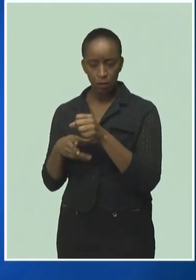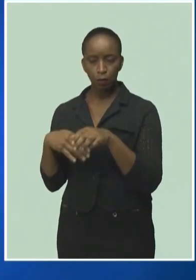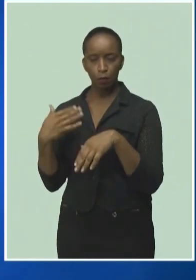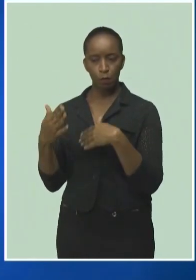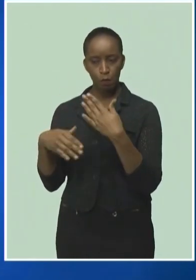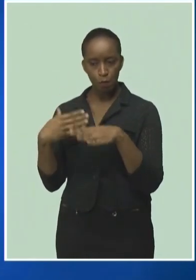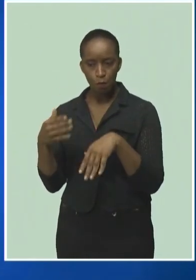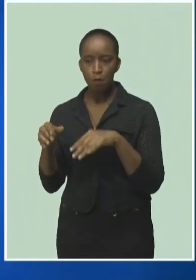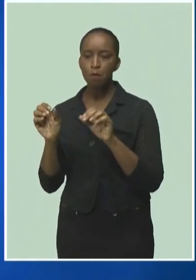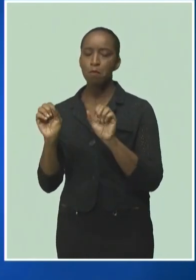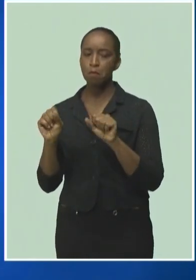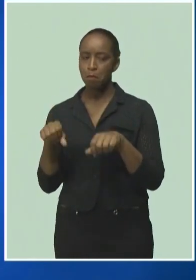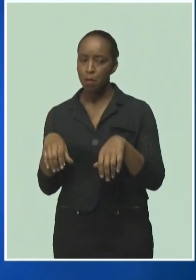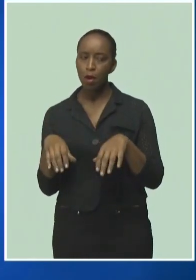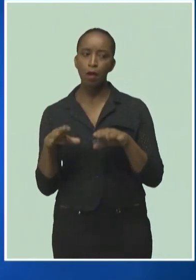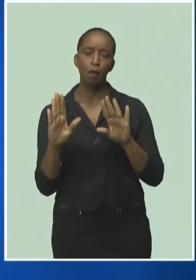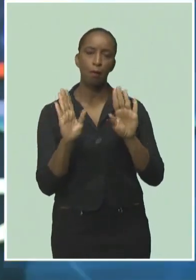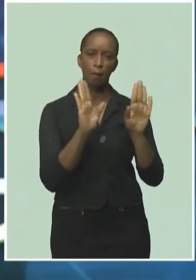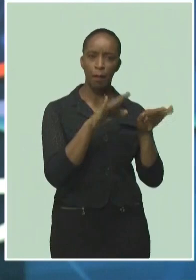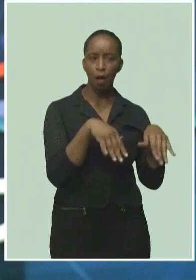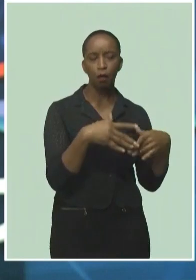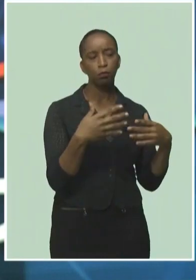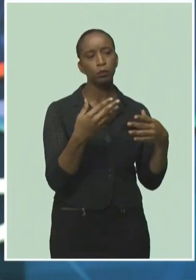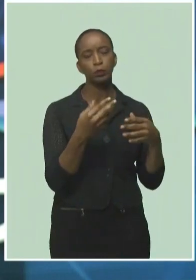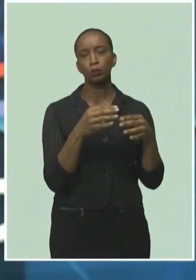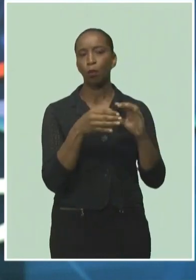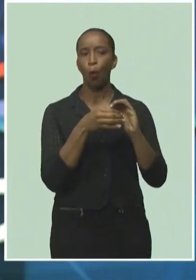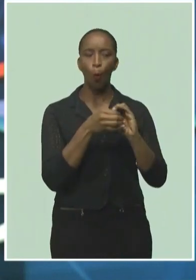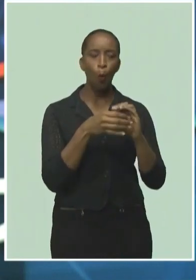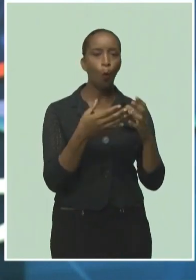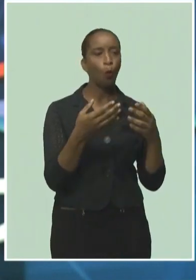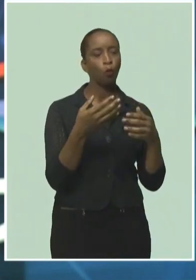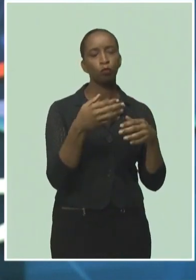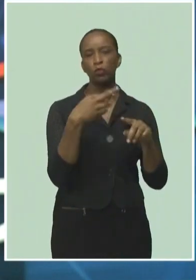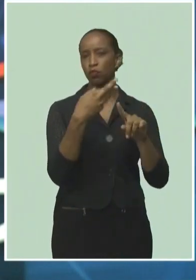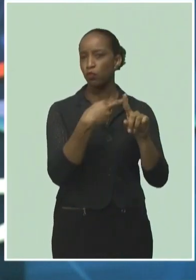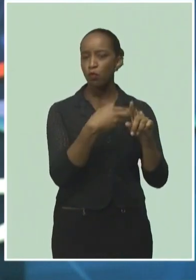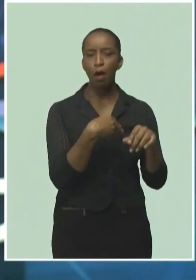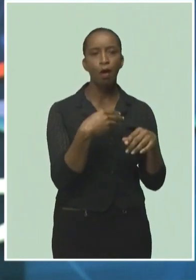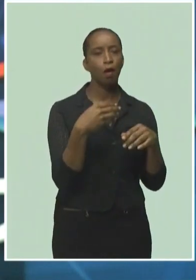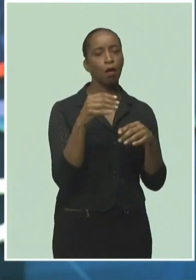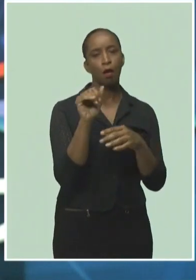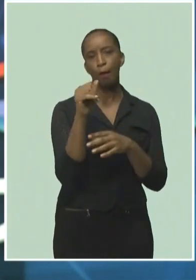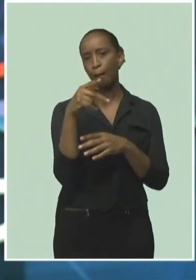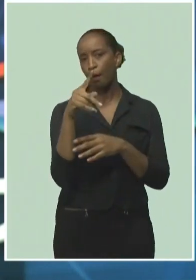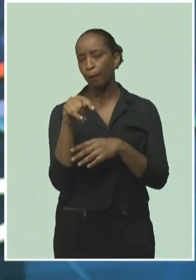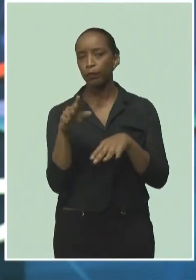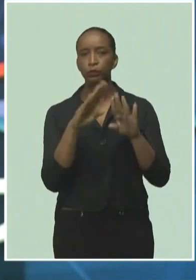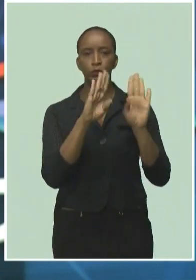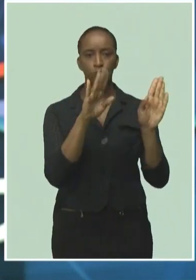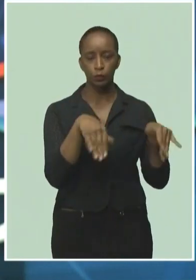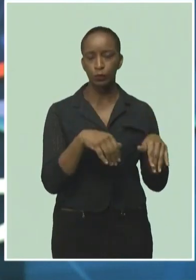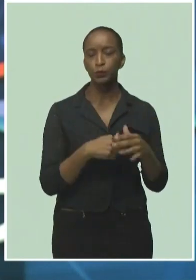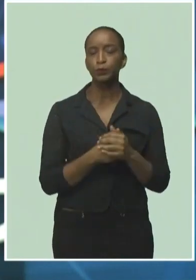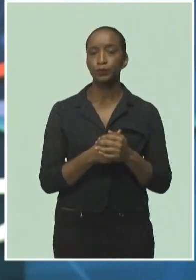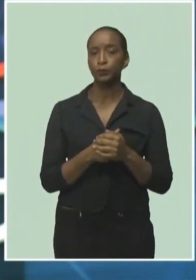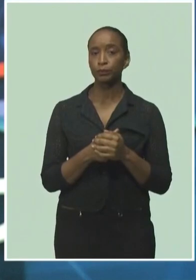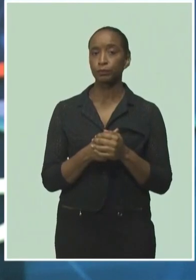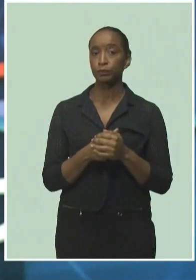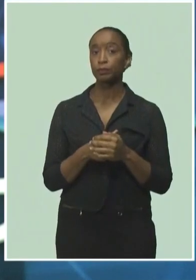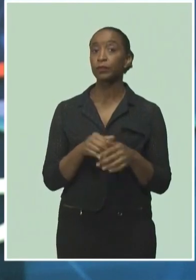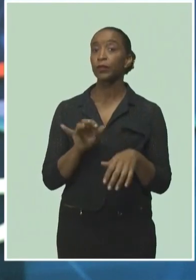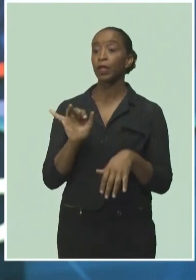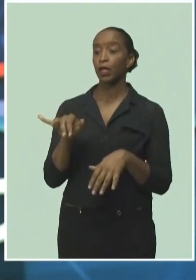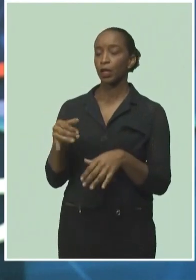them back into mainstream society. The expansion to the 24-hour shelter is being funded by the Ministry of People Empowerment